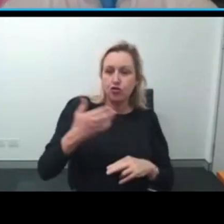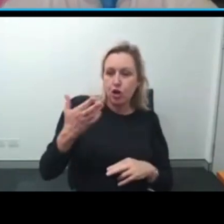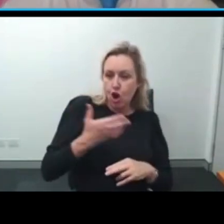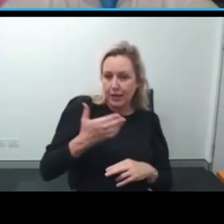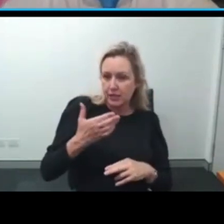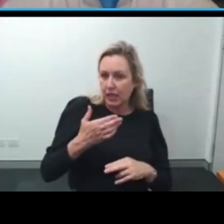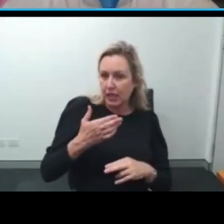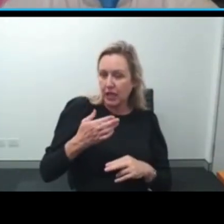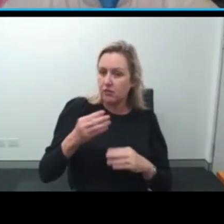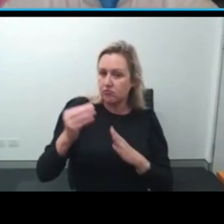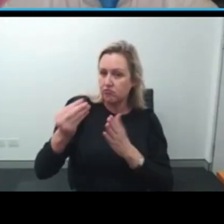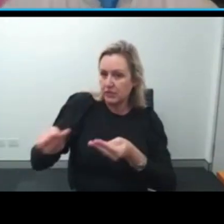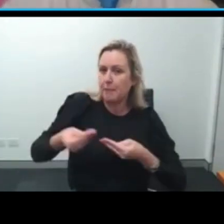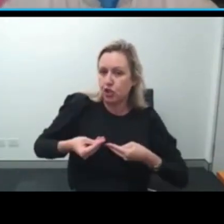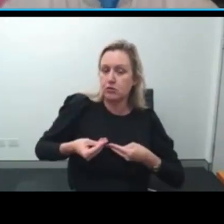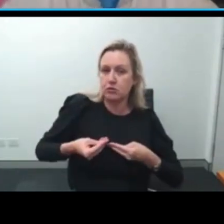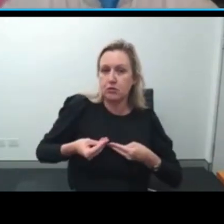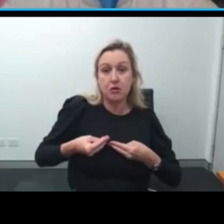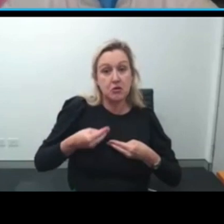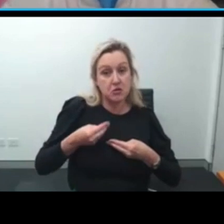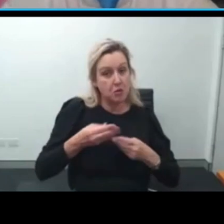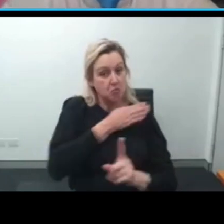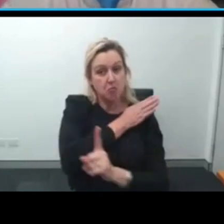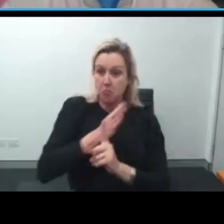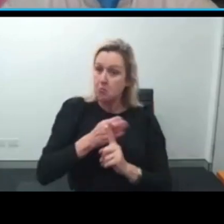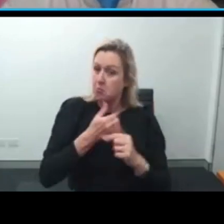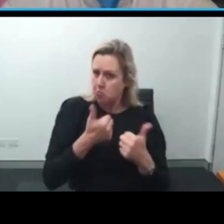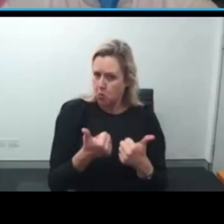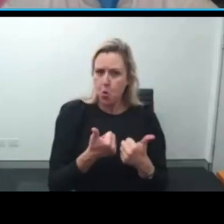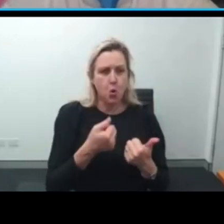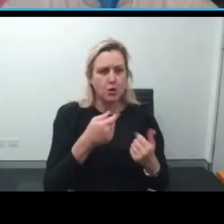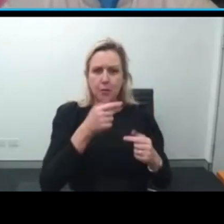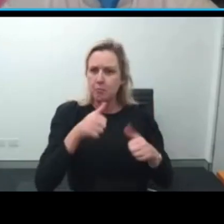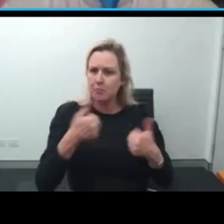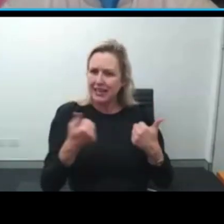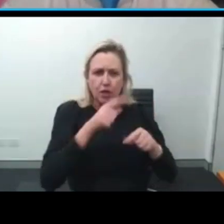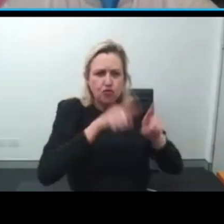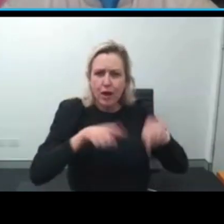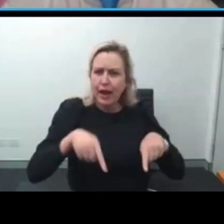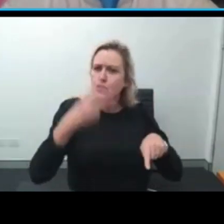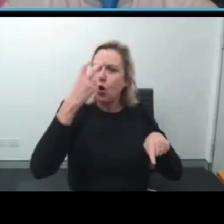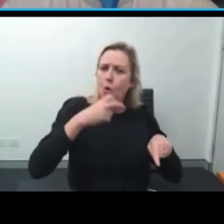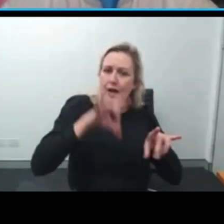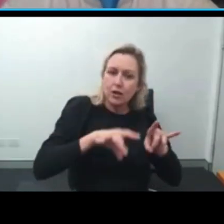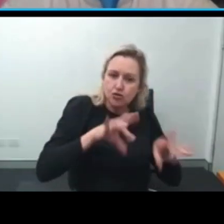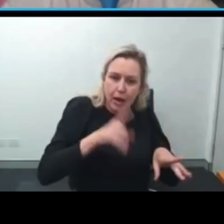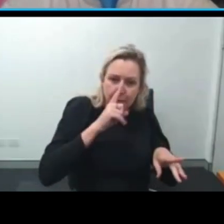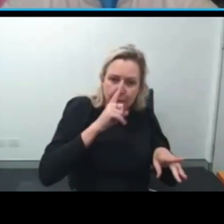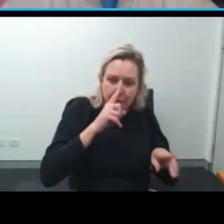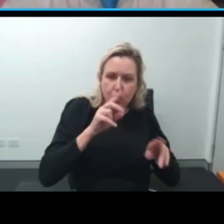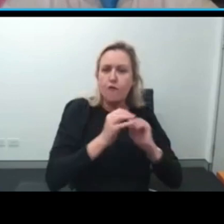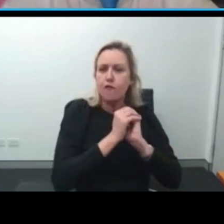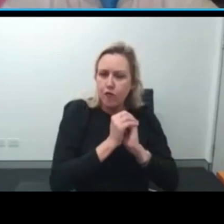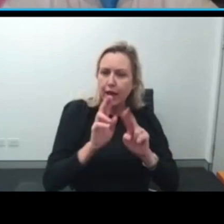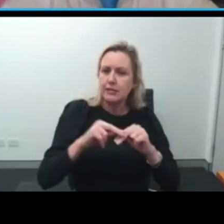submissions. So through that process, we were really happy with coverage because we got a range of older Australians, friends, family experts and